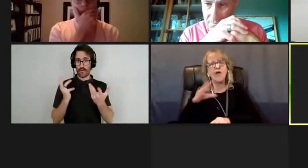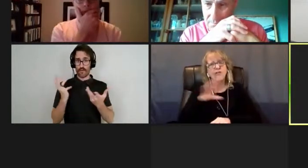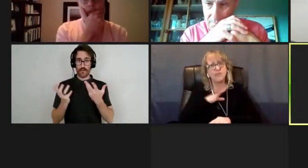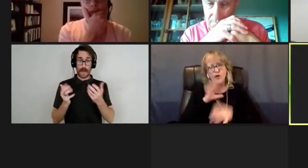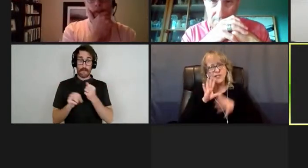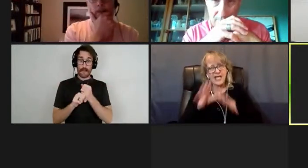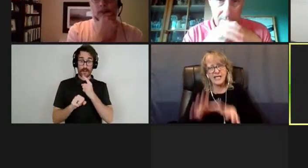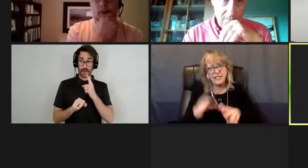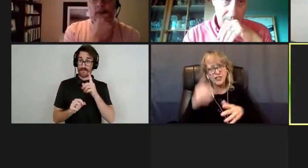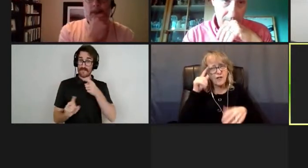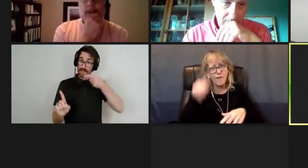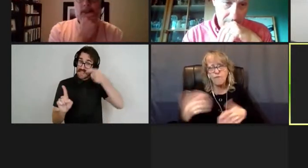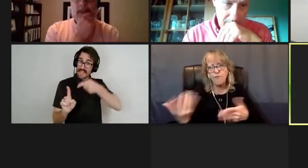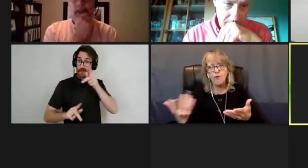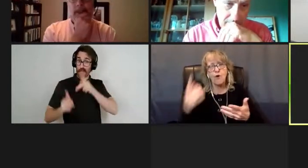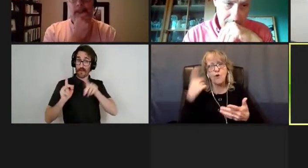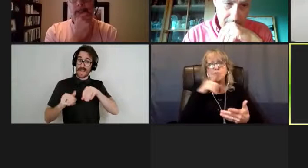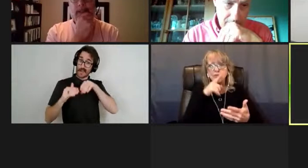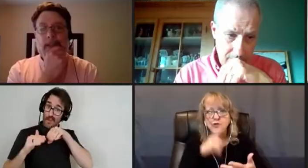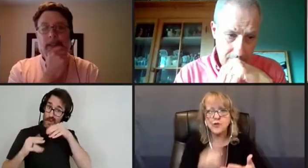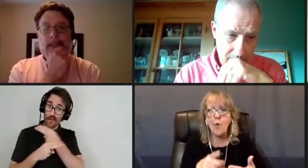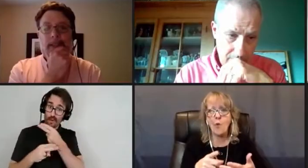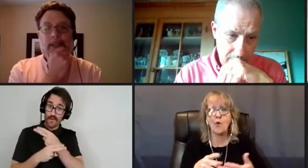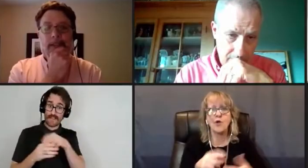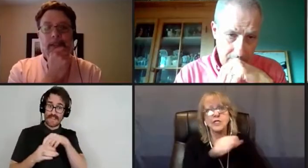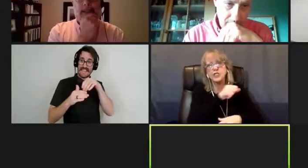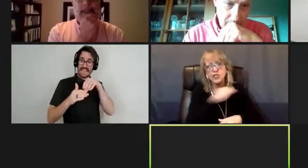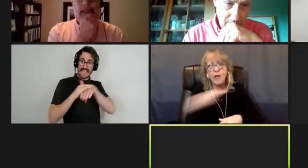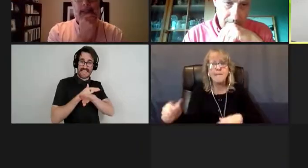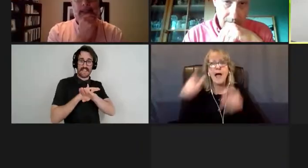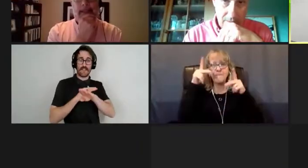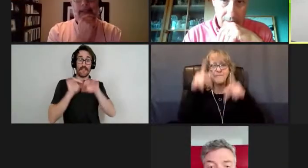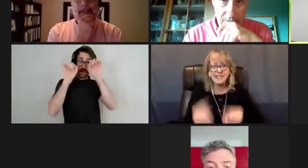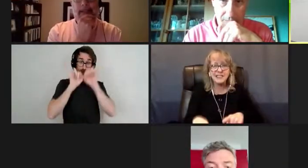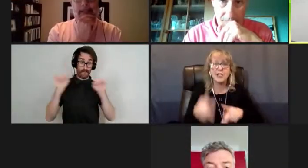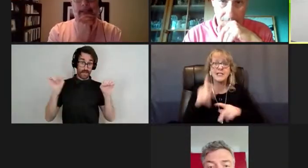people that are allowed to use those fitness clubs?